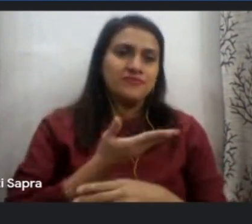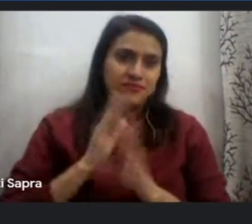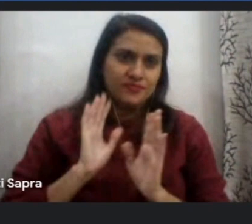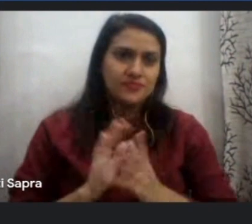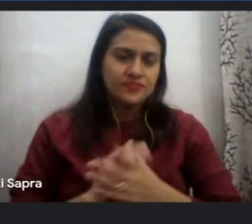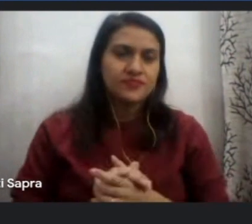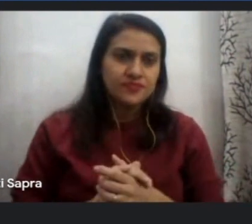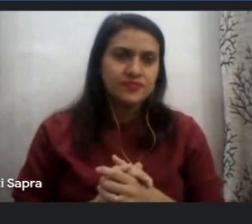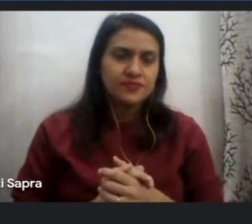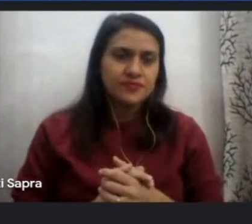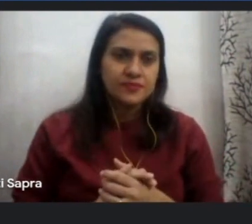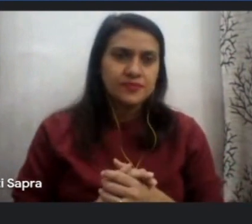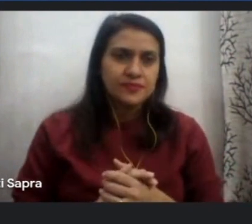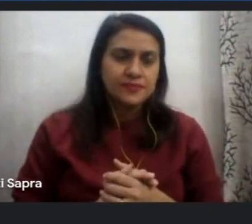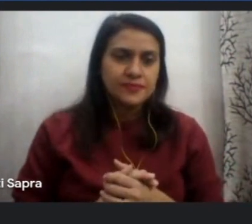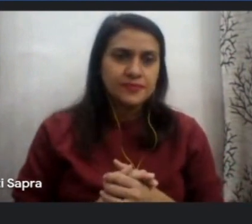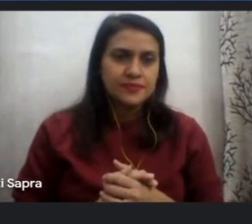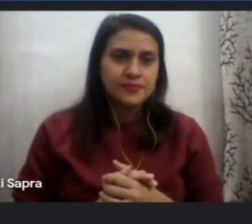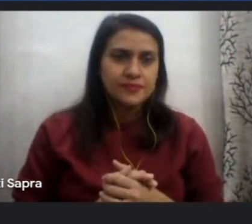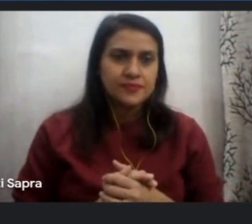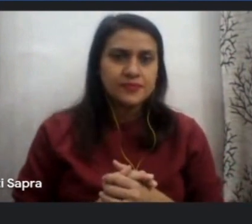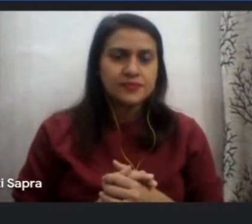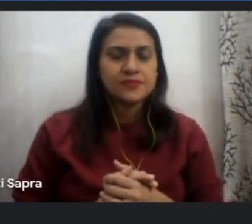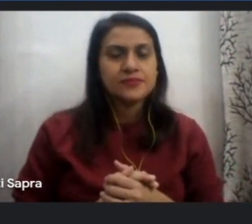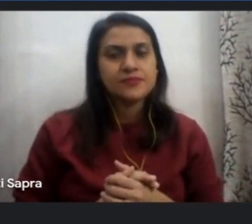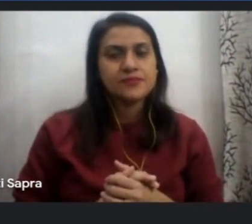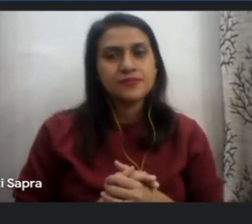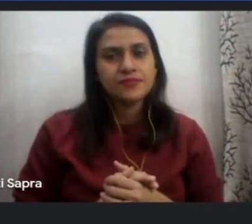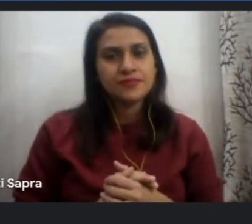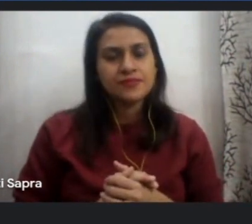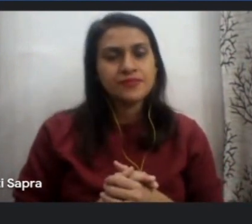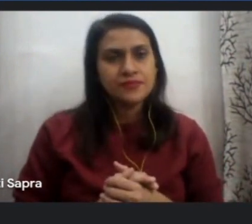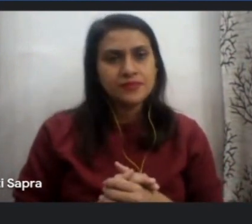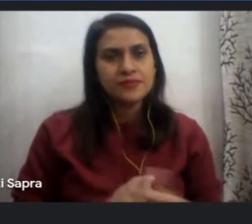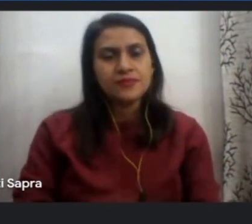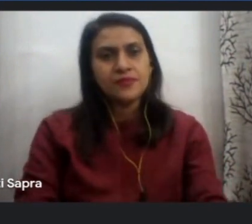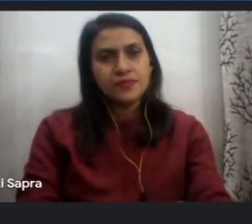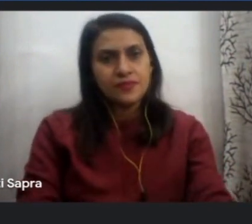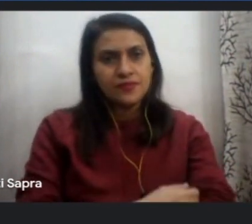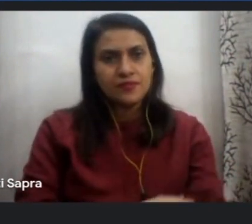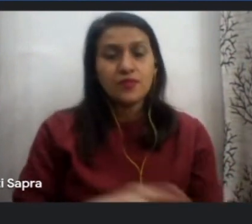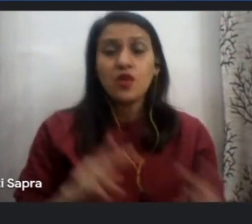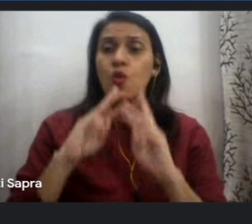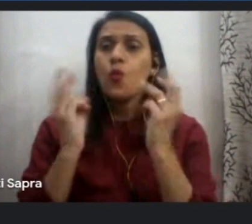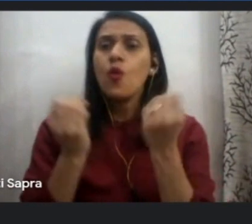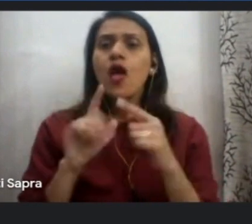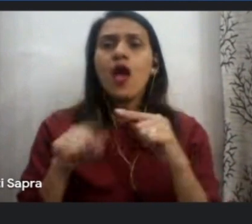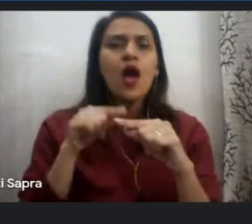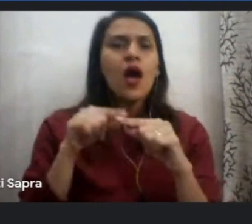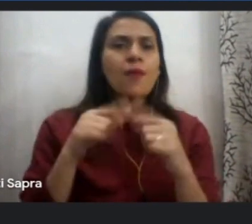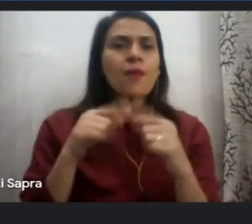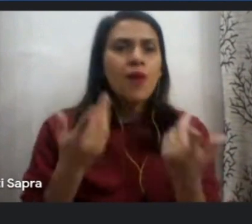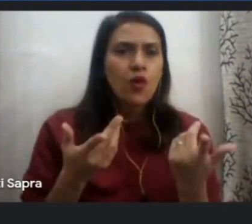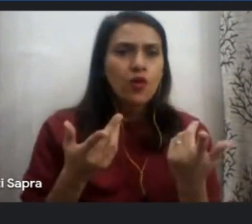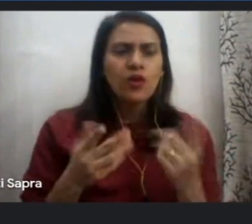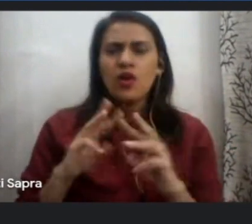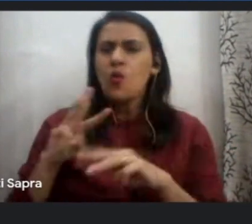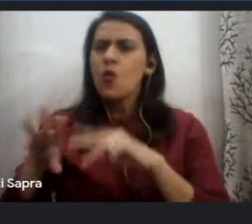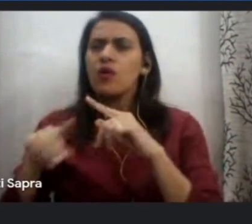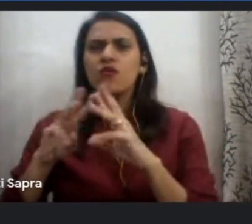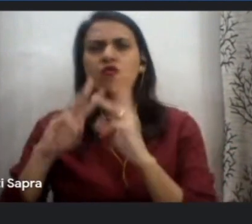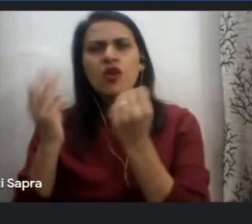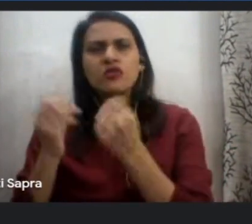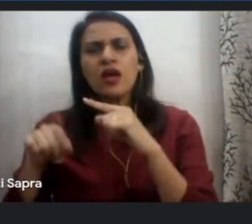that's one of the important points that I wanted to make. Like I said, what is this workshop about? What is it not about? This workshop is